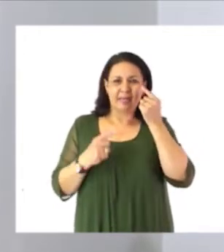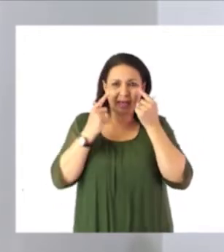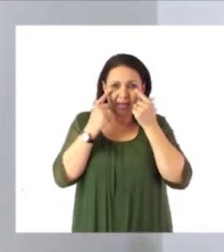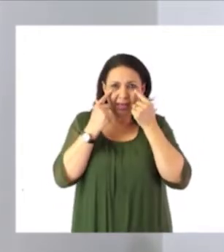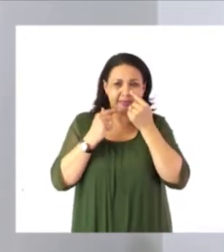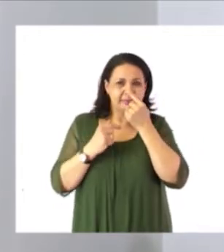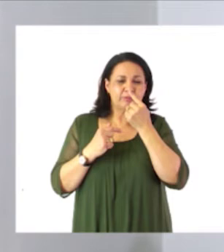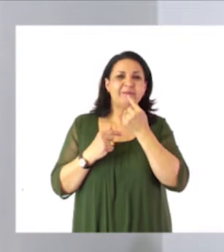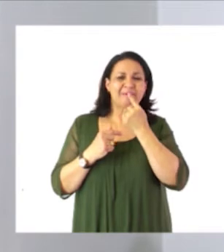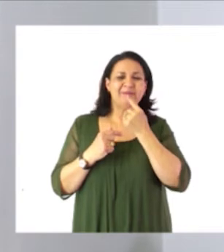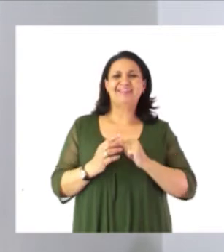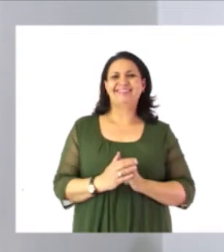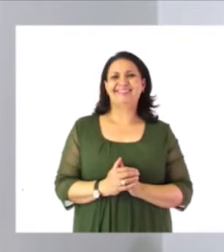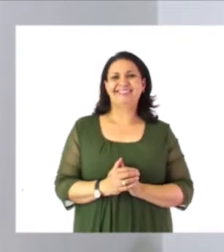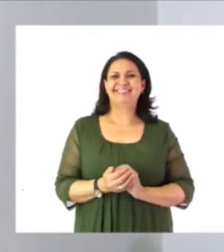eyes, and your mouth.